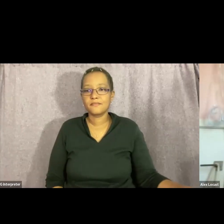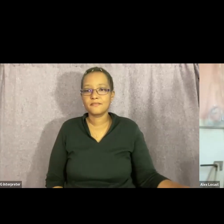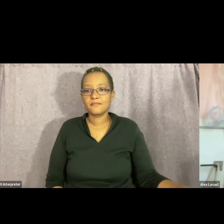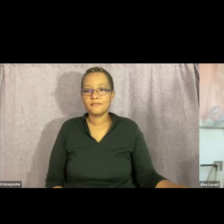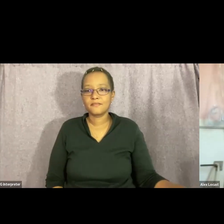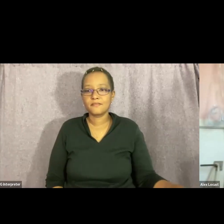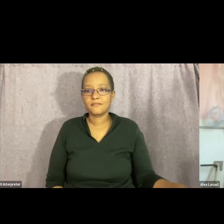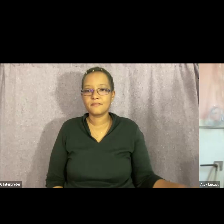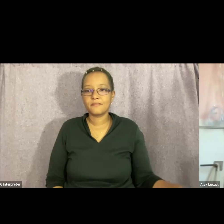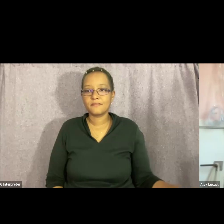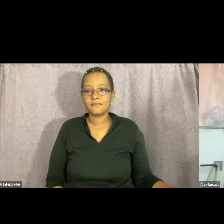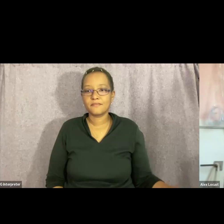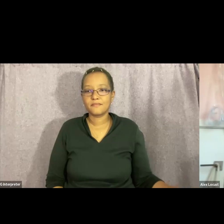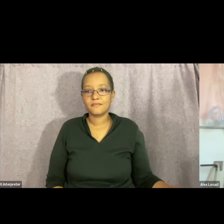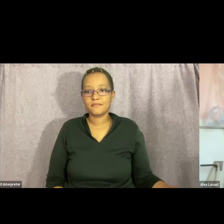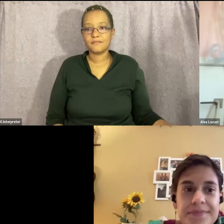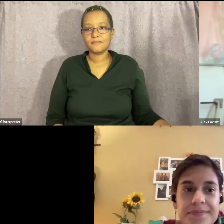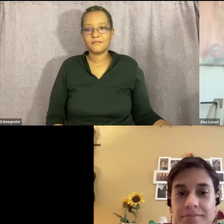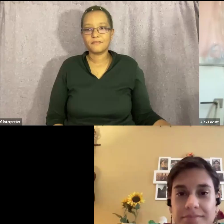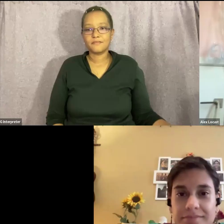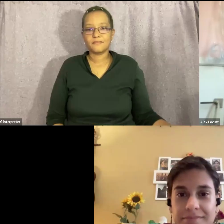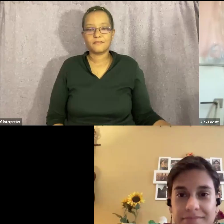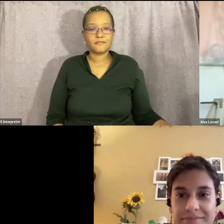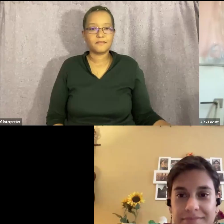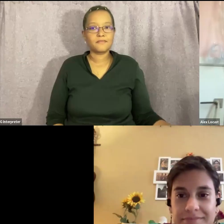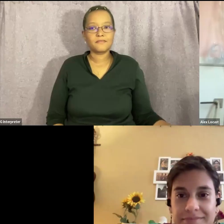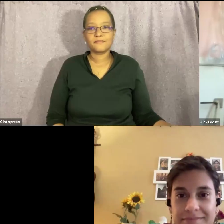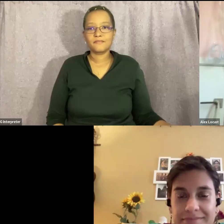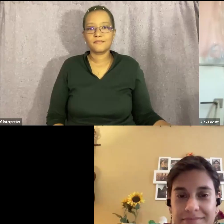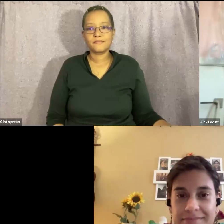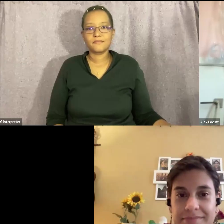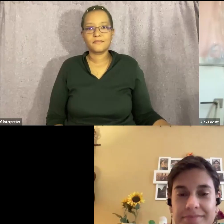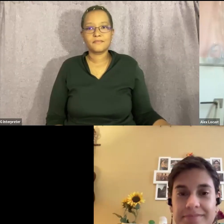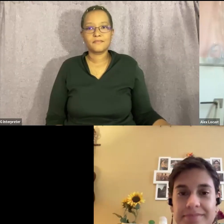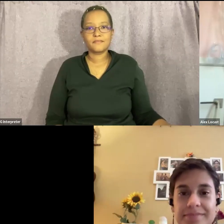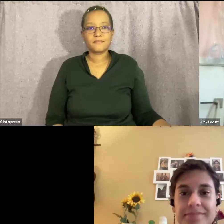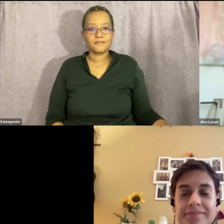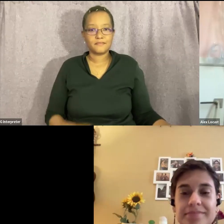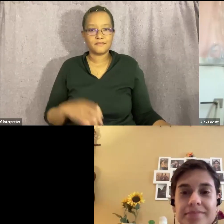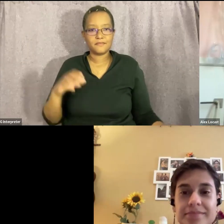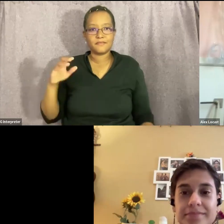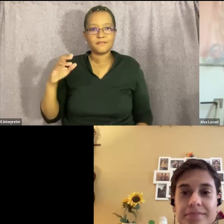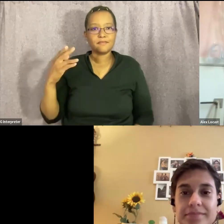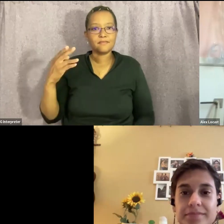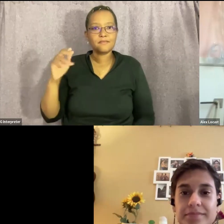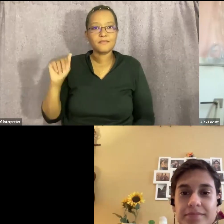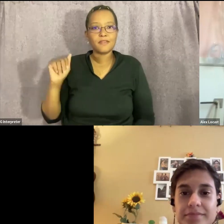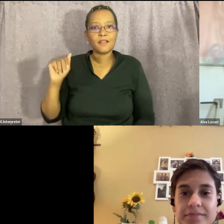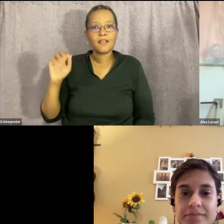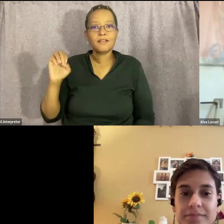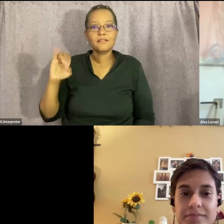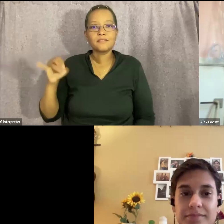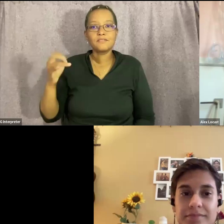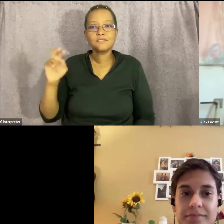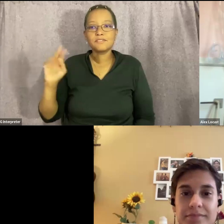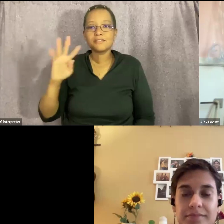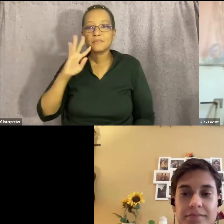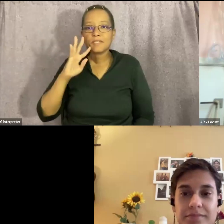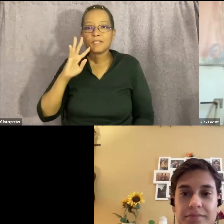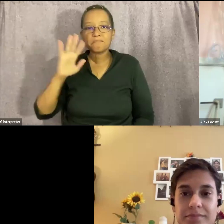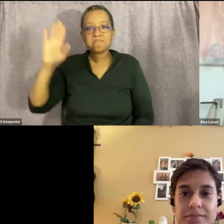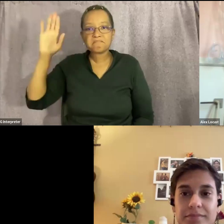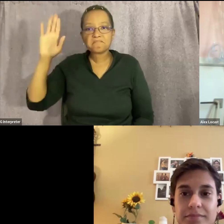that collective care, that pursuit of collective liberation and solidarity feels very genuine, right? And does not